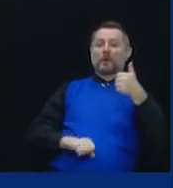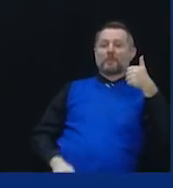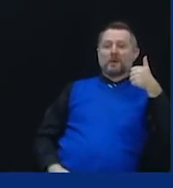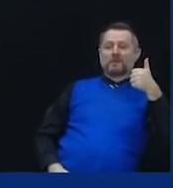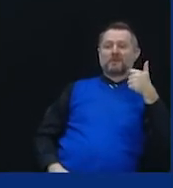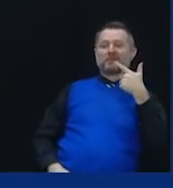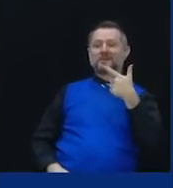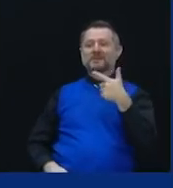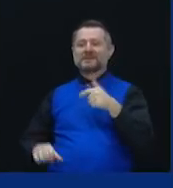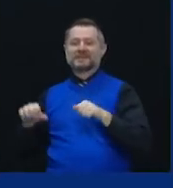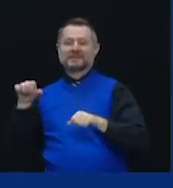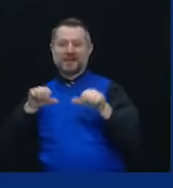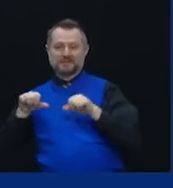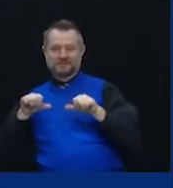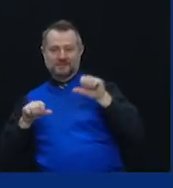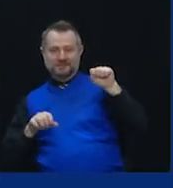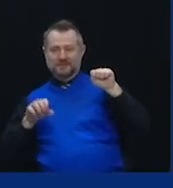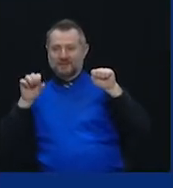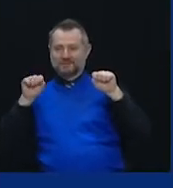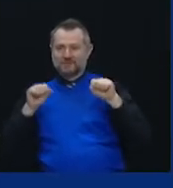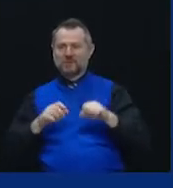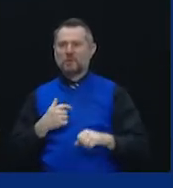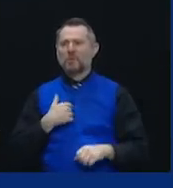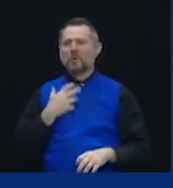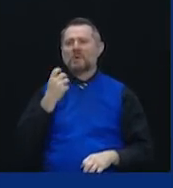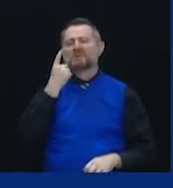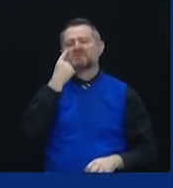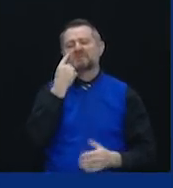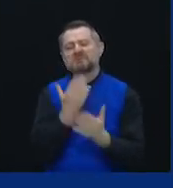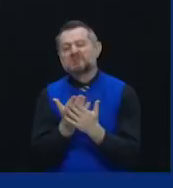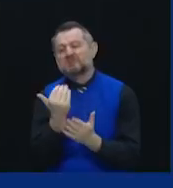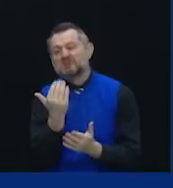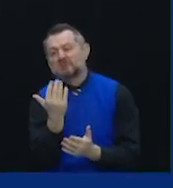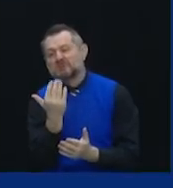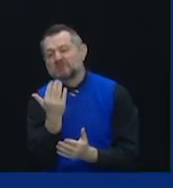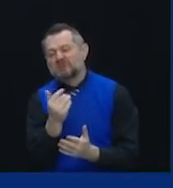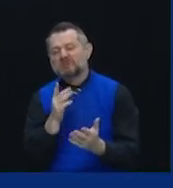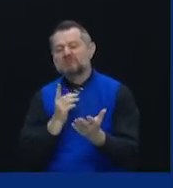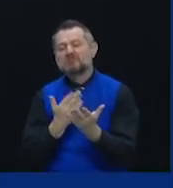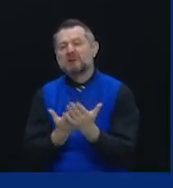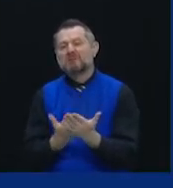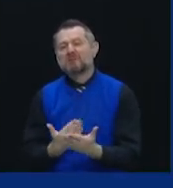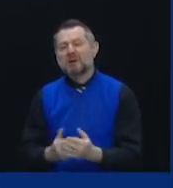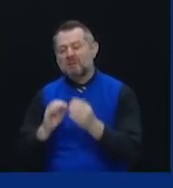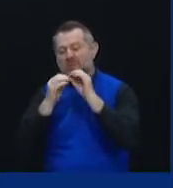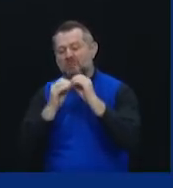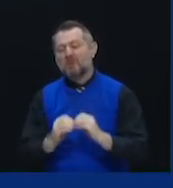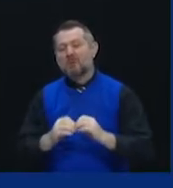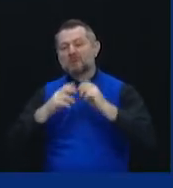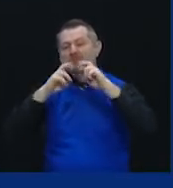more data on the risk analysis of the vaccine before I take it.